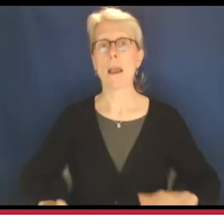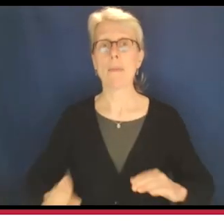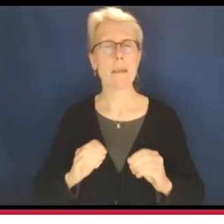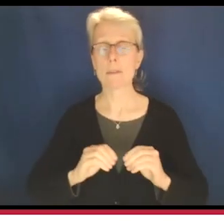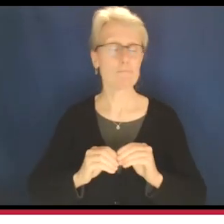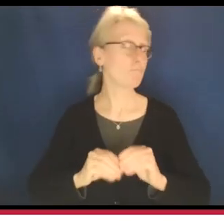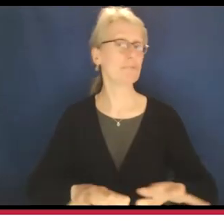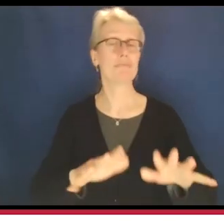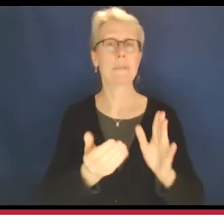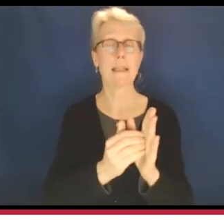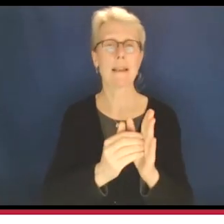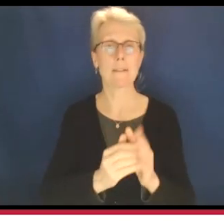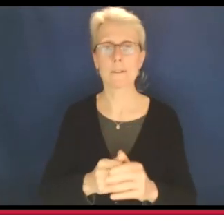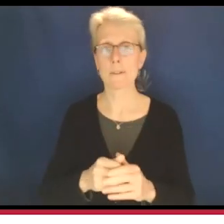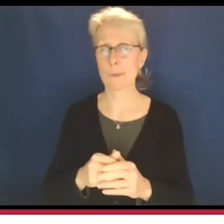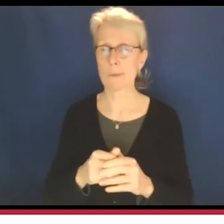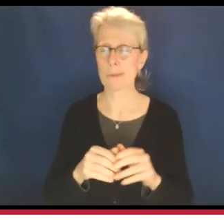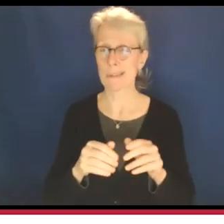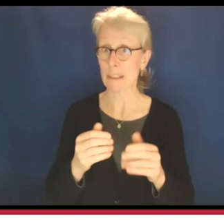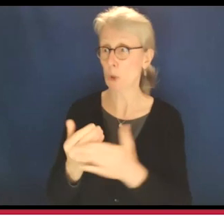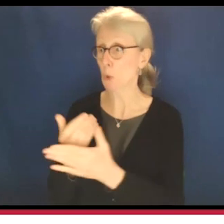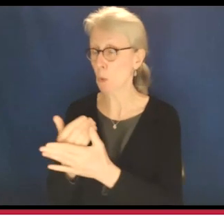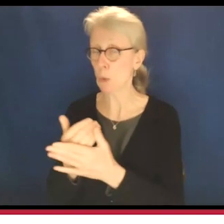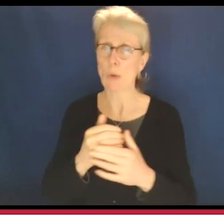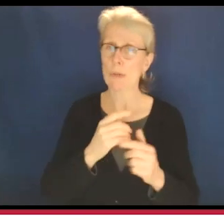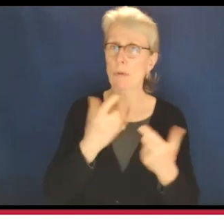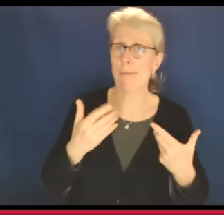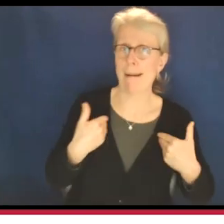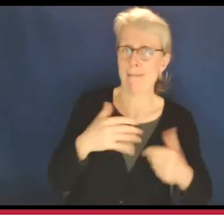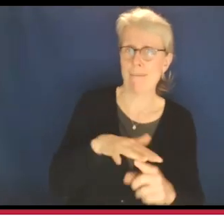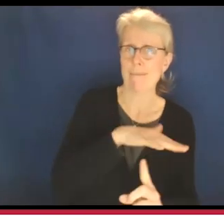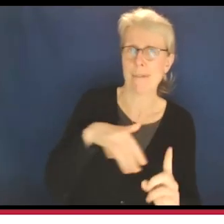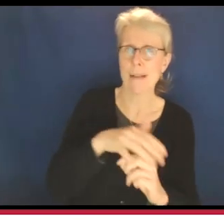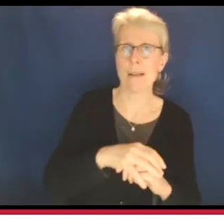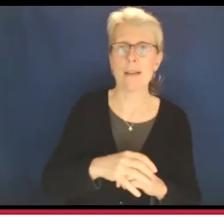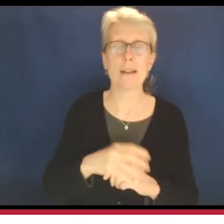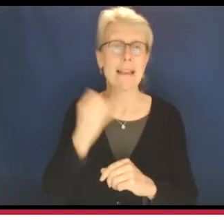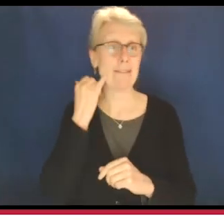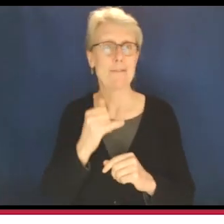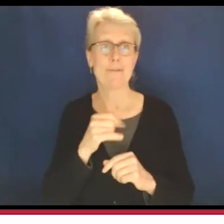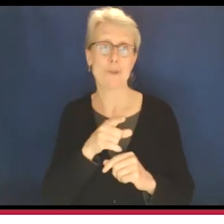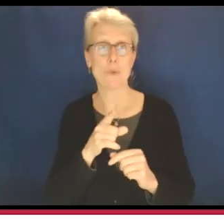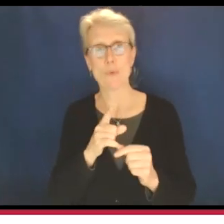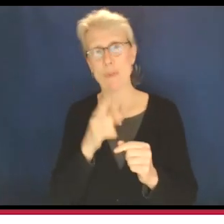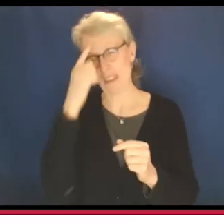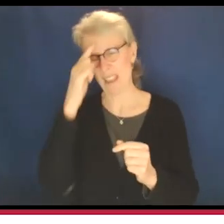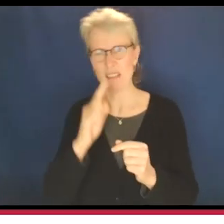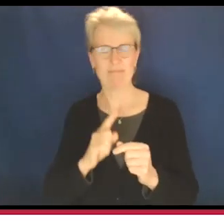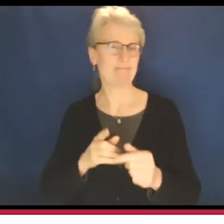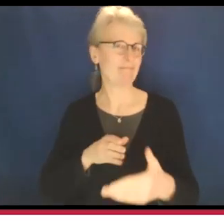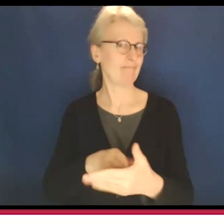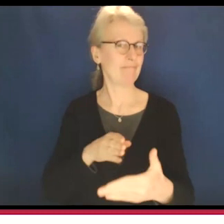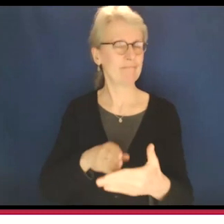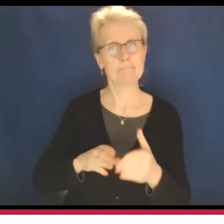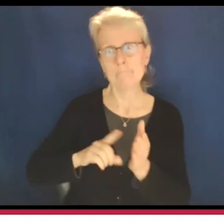And the obvious question arises, what if you're against this, what are you in favor of? And I think that I've